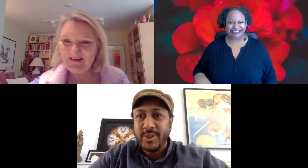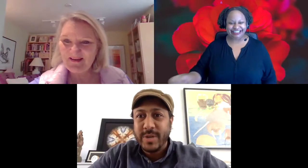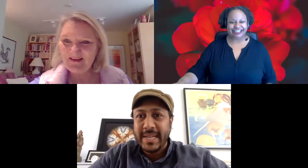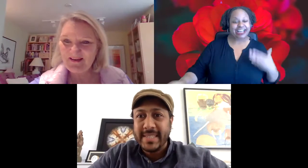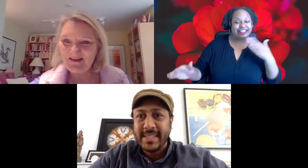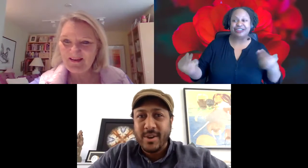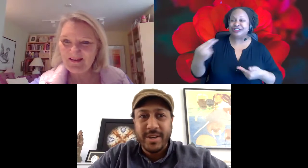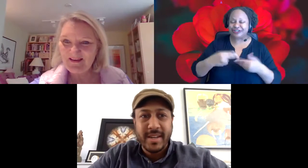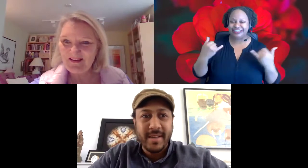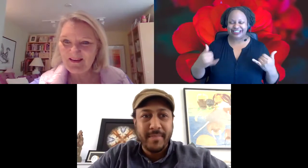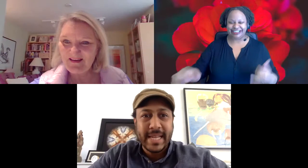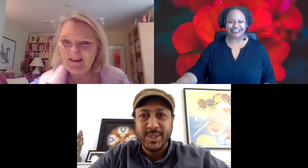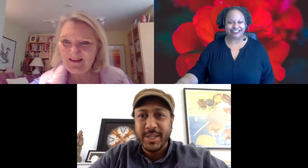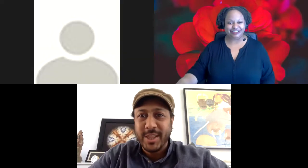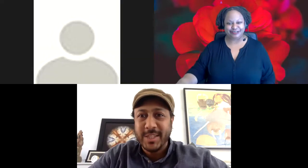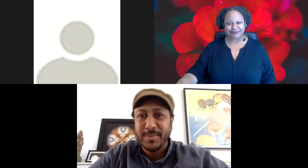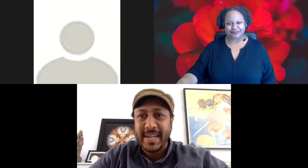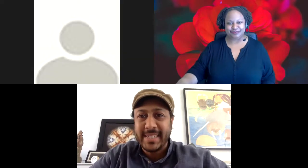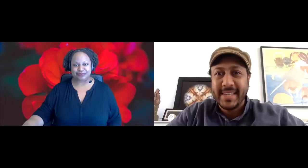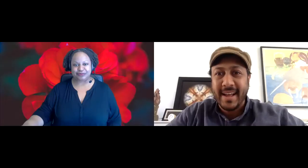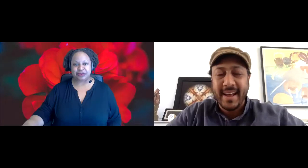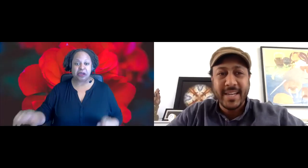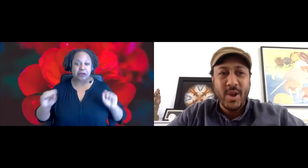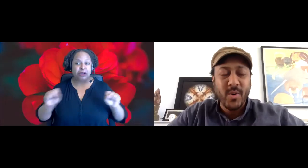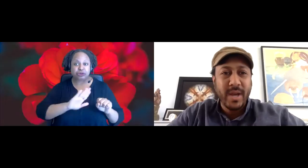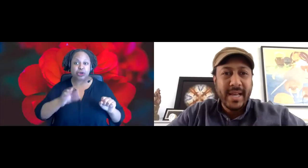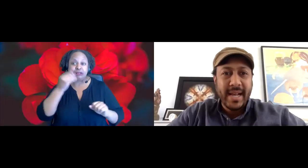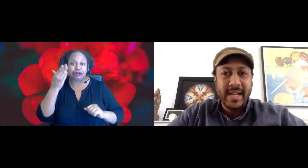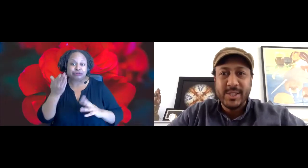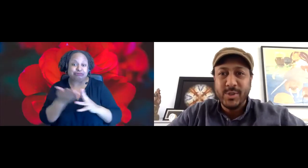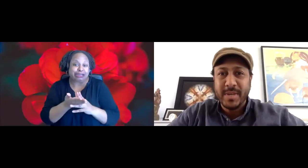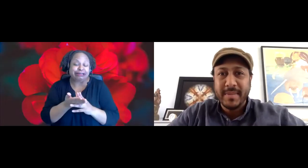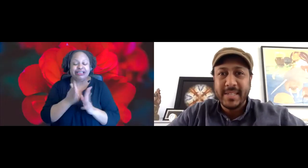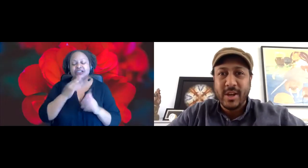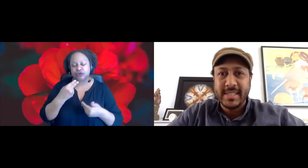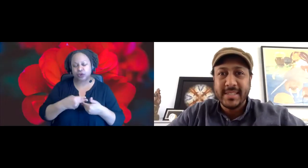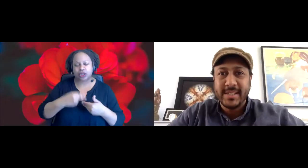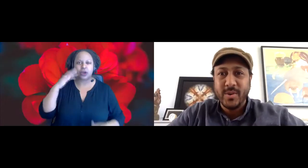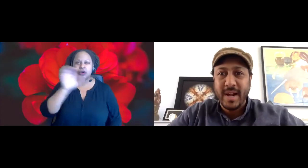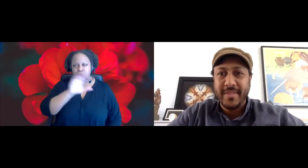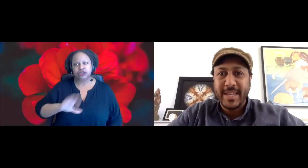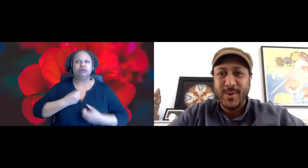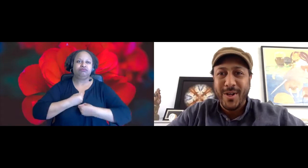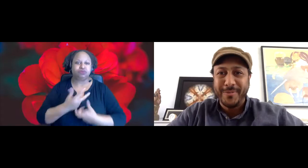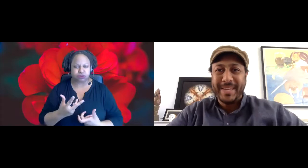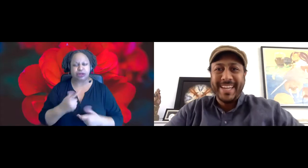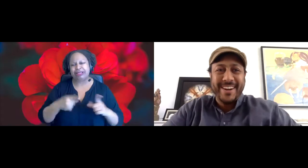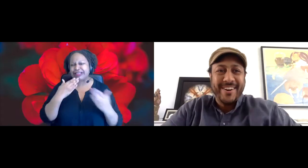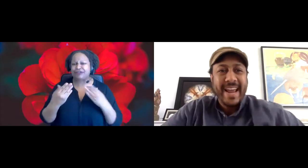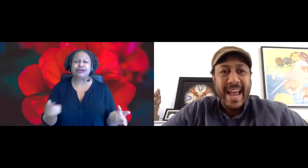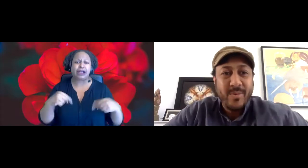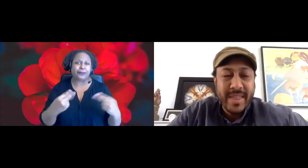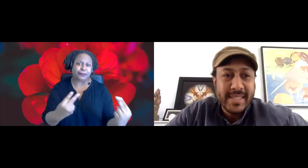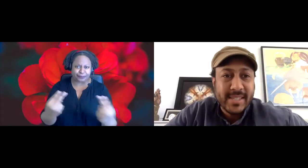Thank you for joining us on potentially your lunch breaks. I know Zoom can be exhausting, so thank you all for being